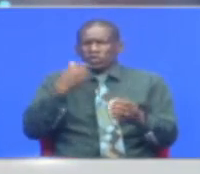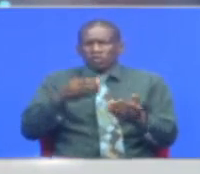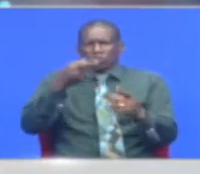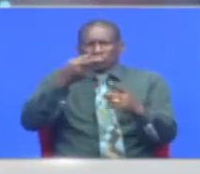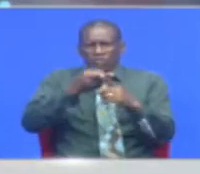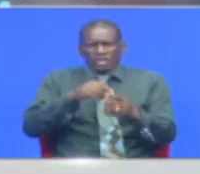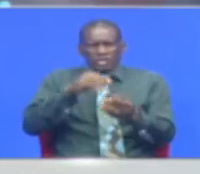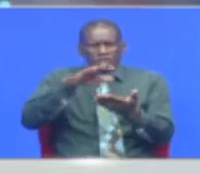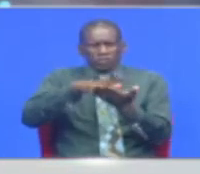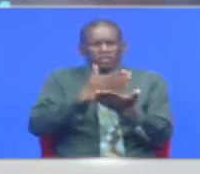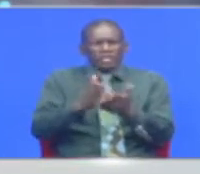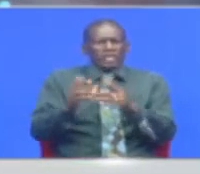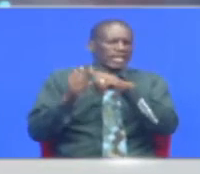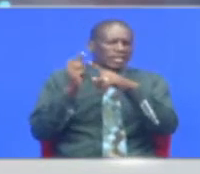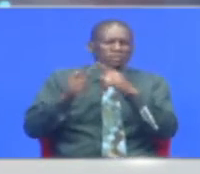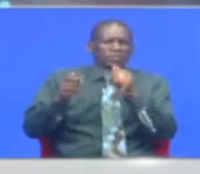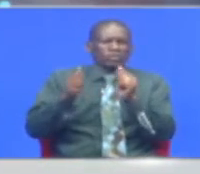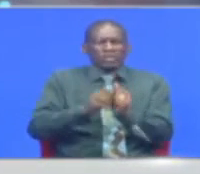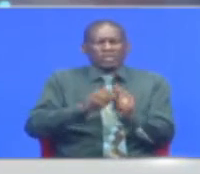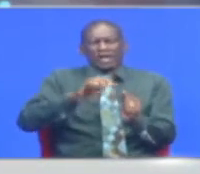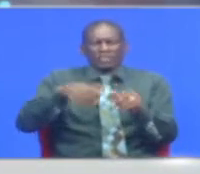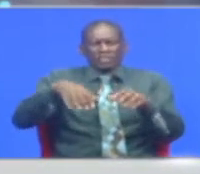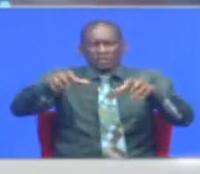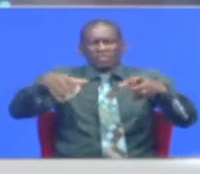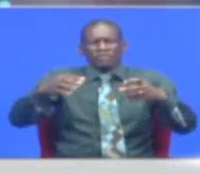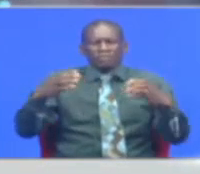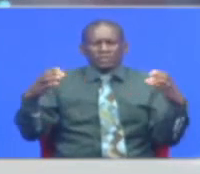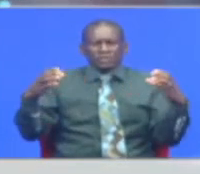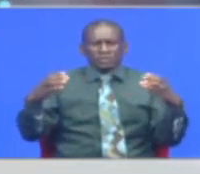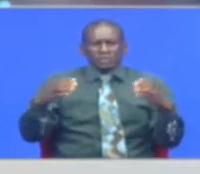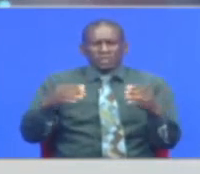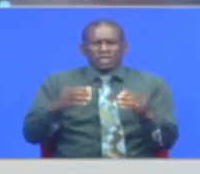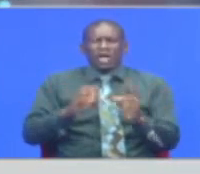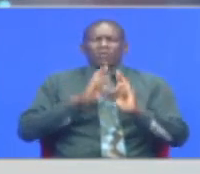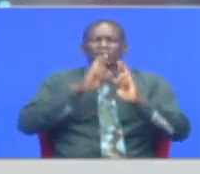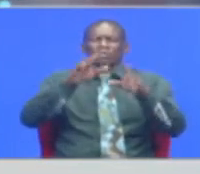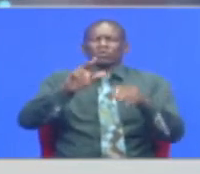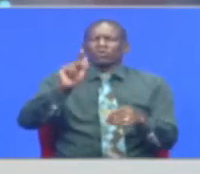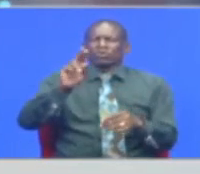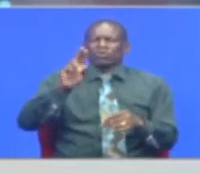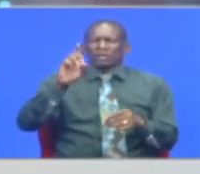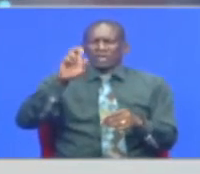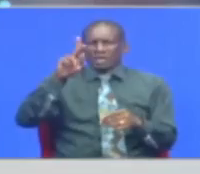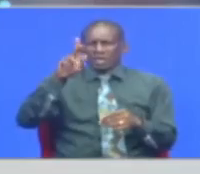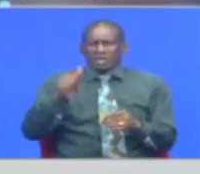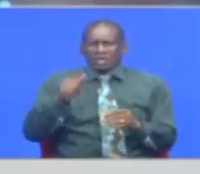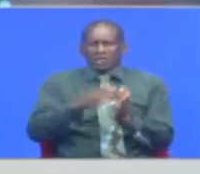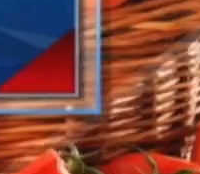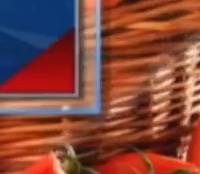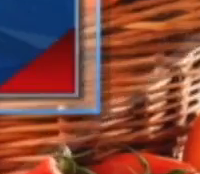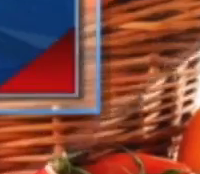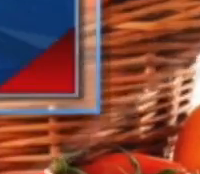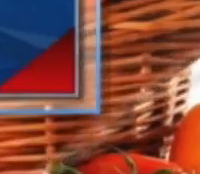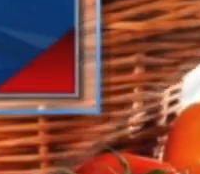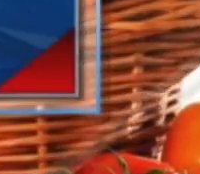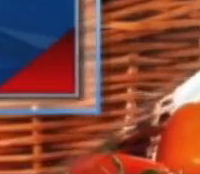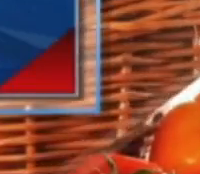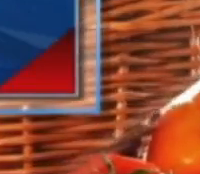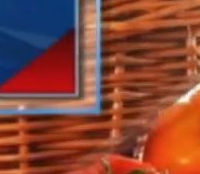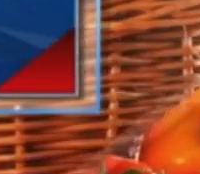share their experience with the wider farming community. Our reporter Gabriel Kudaka has those details.